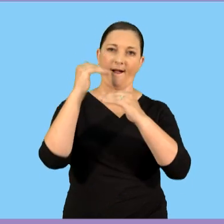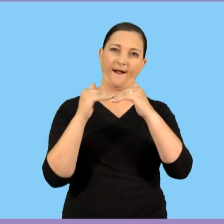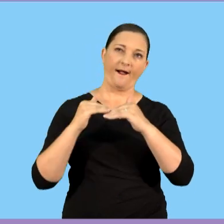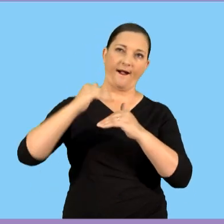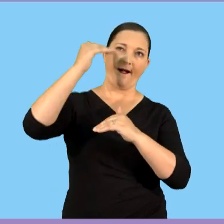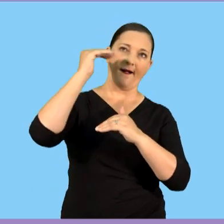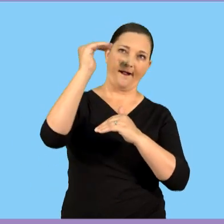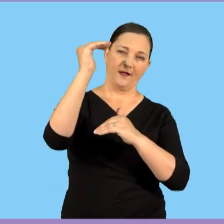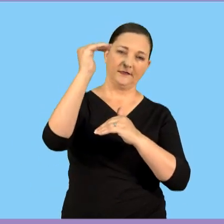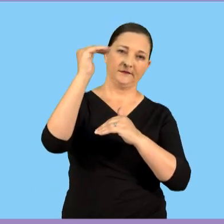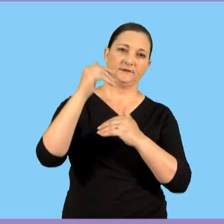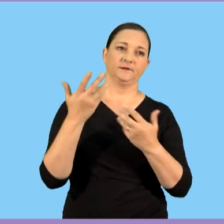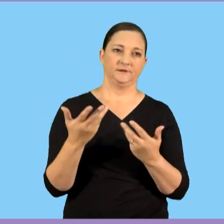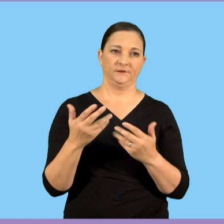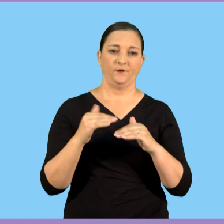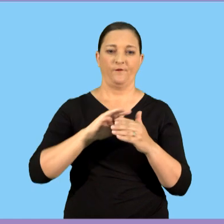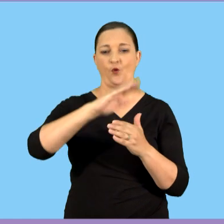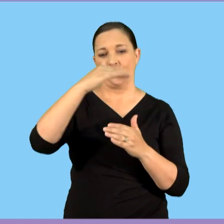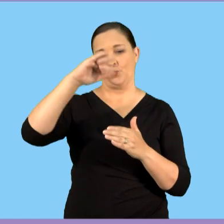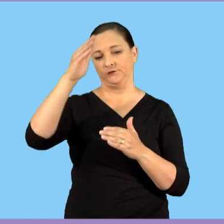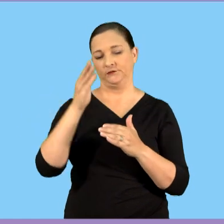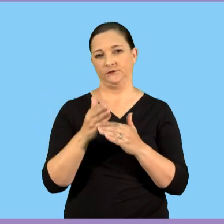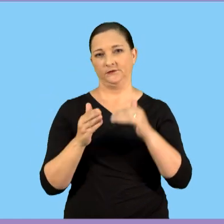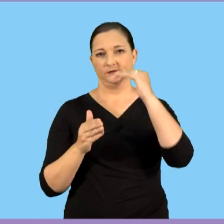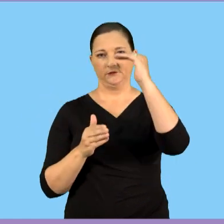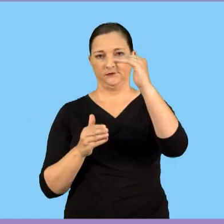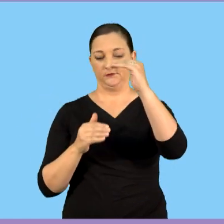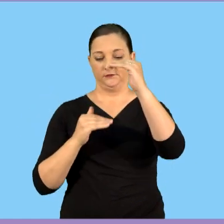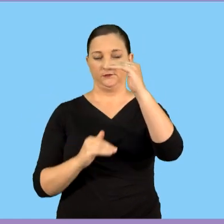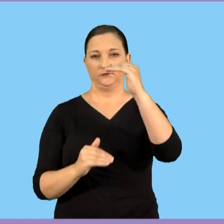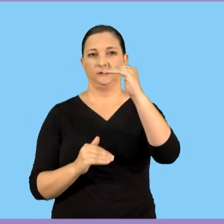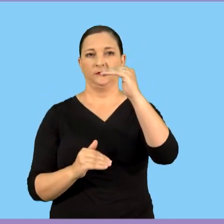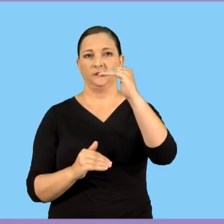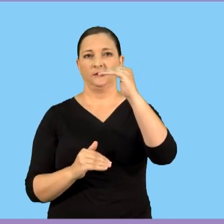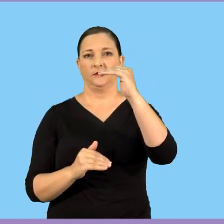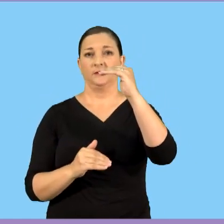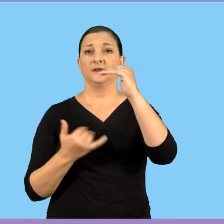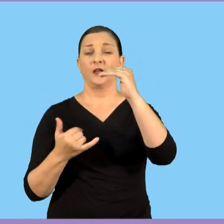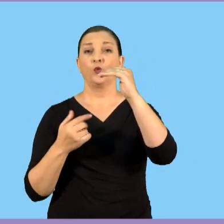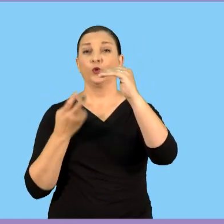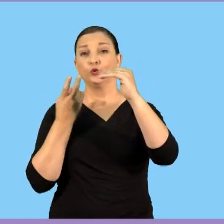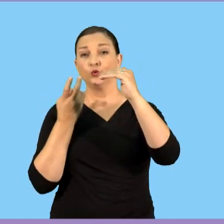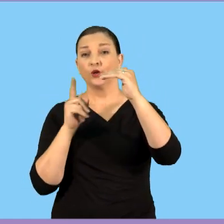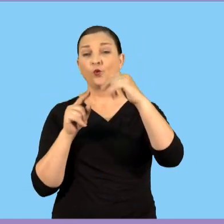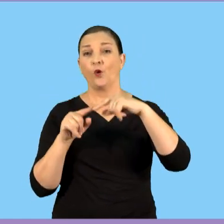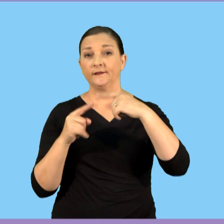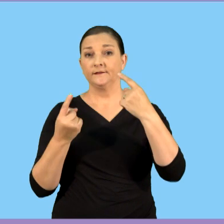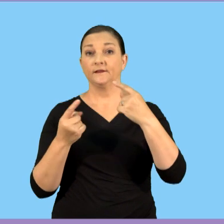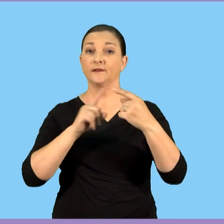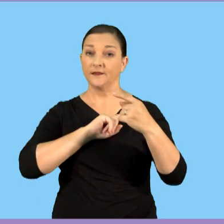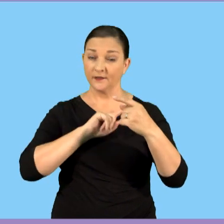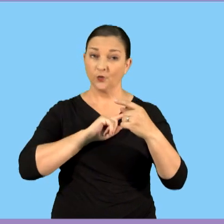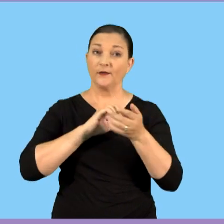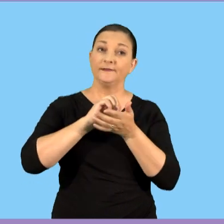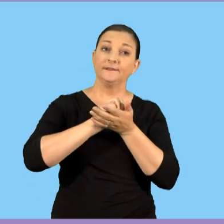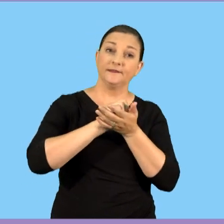1,200 meters because that's the height of that. And because we are looking for the difference between those two lengths,